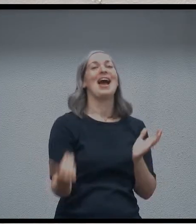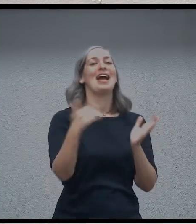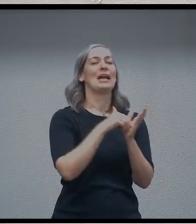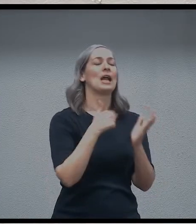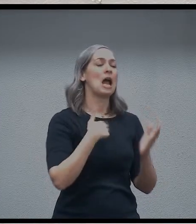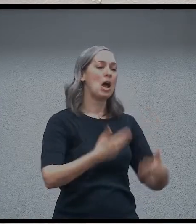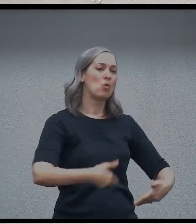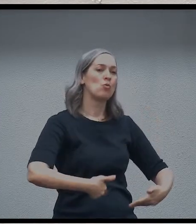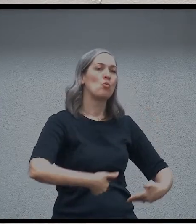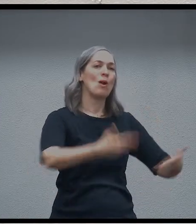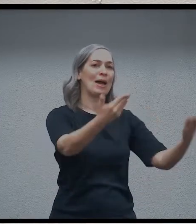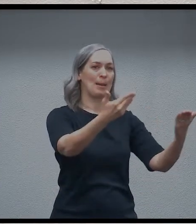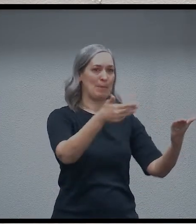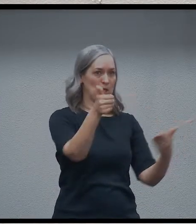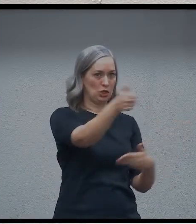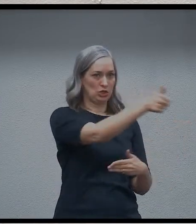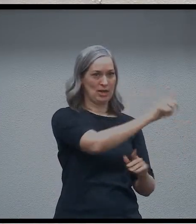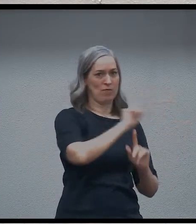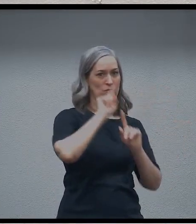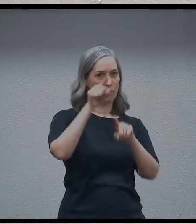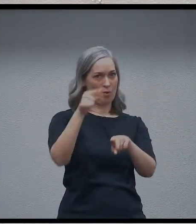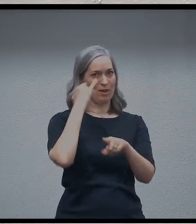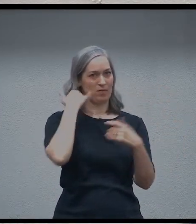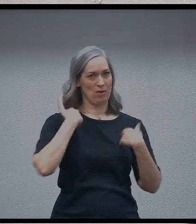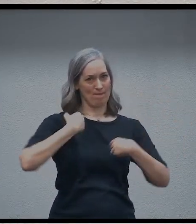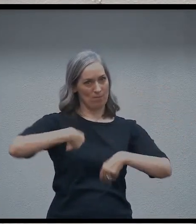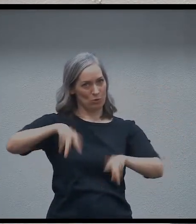to Casa if you get a chance. Thanks.